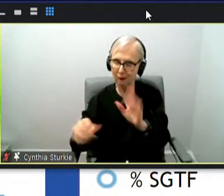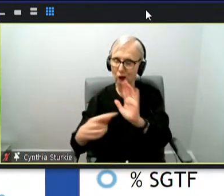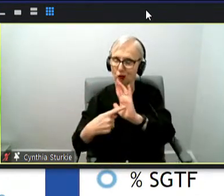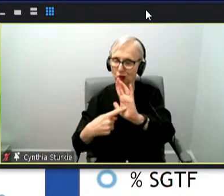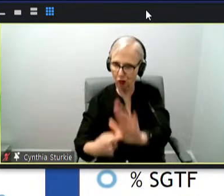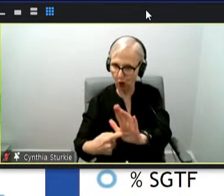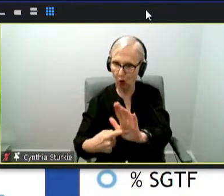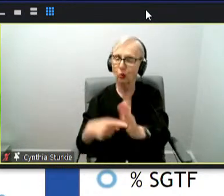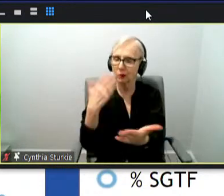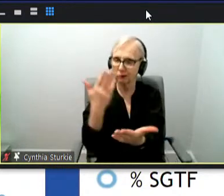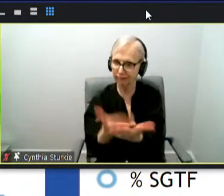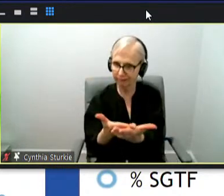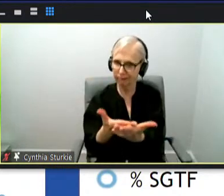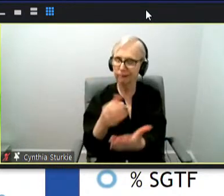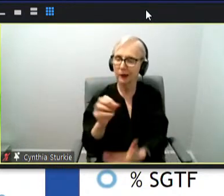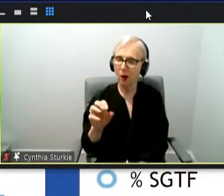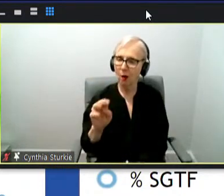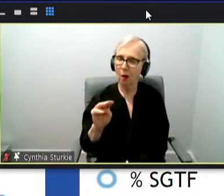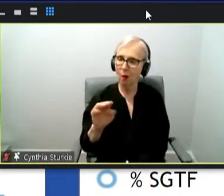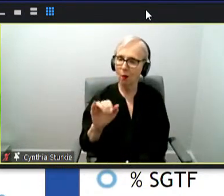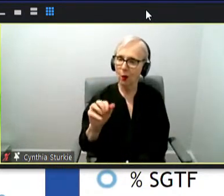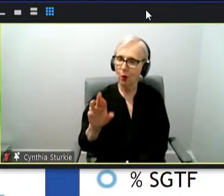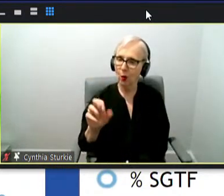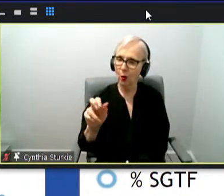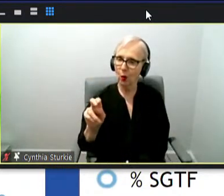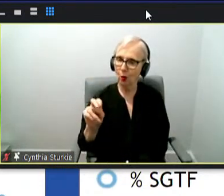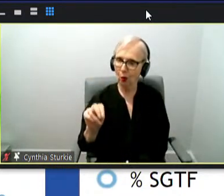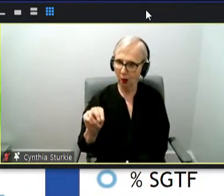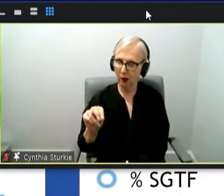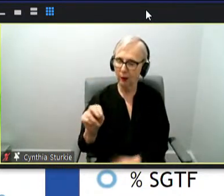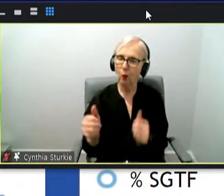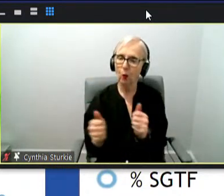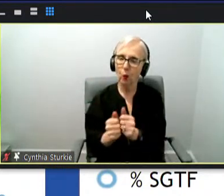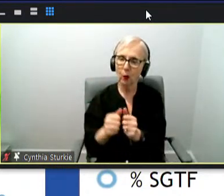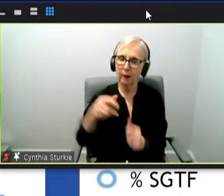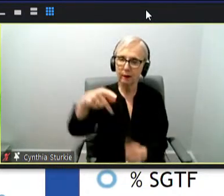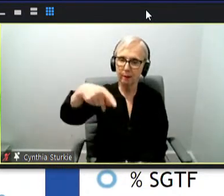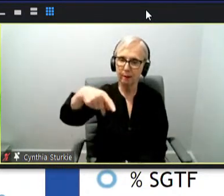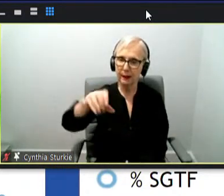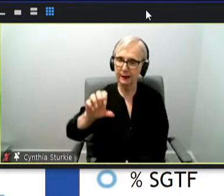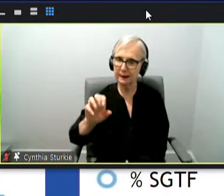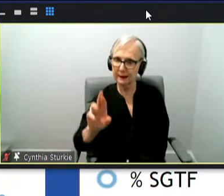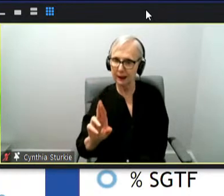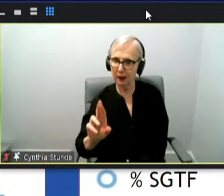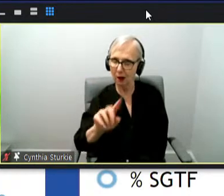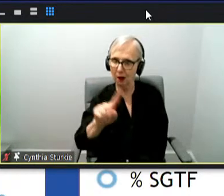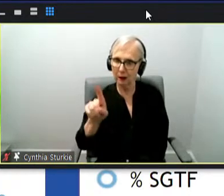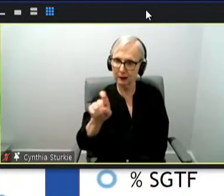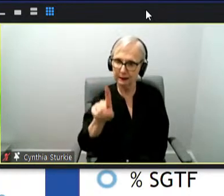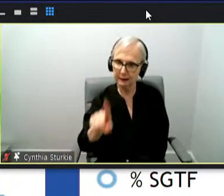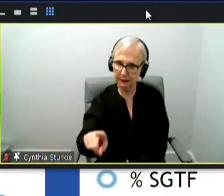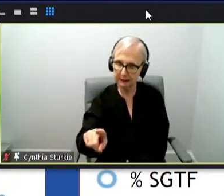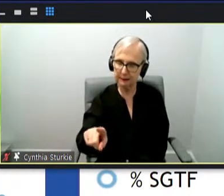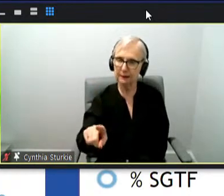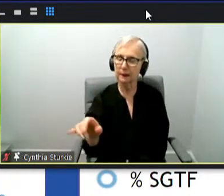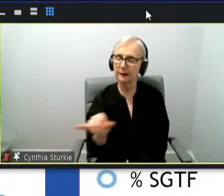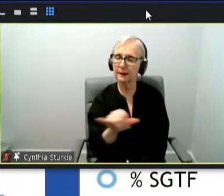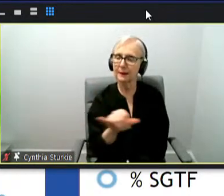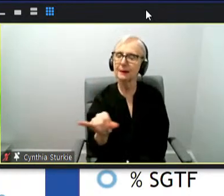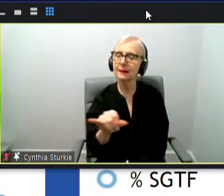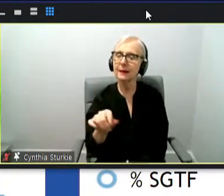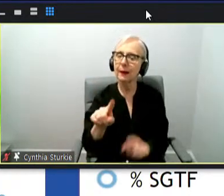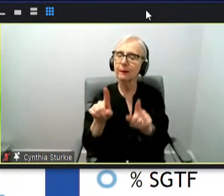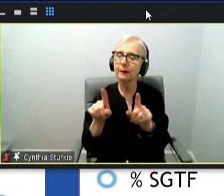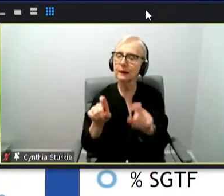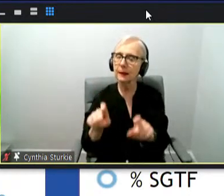that the Omicron variant has when you do a PCR test with a specific type of PCR. This is the same profile that